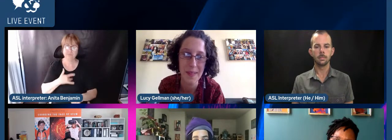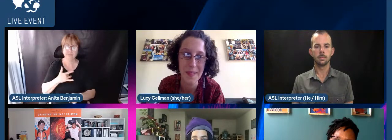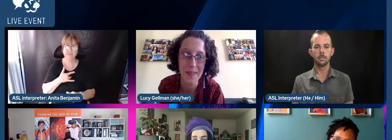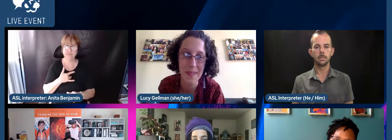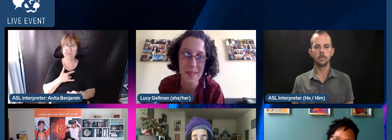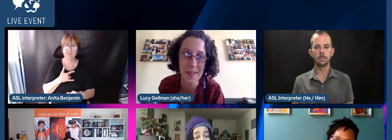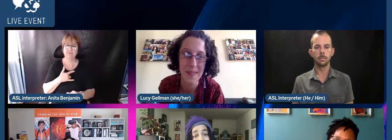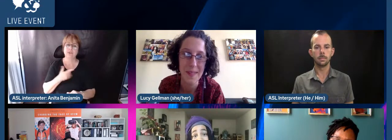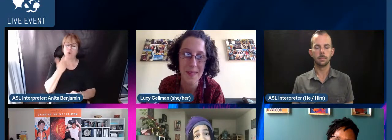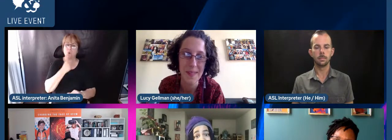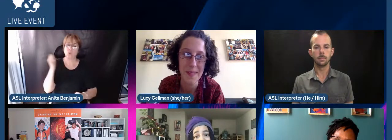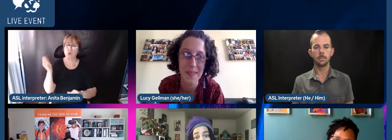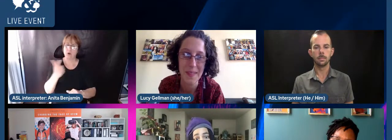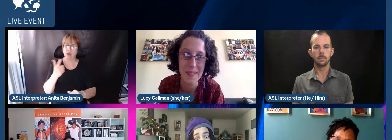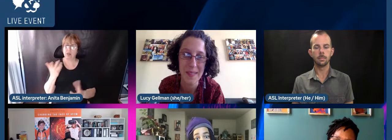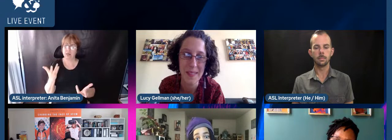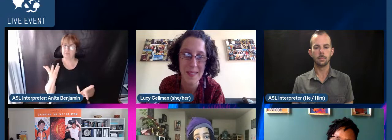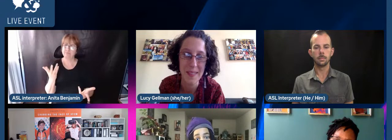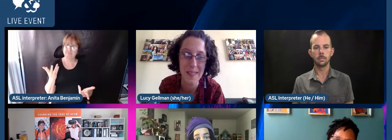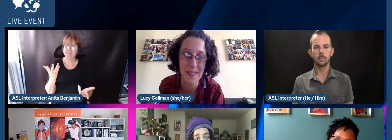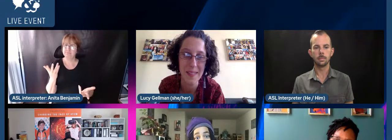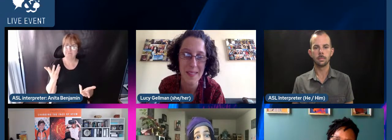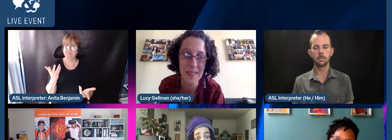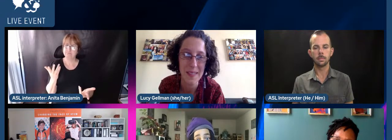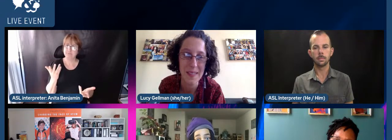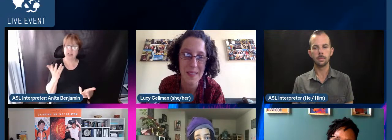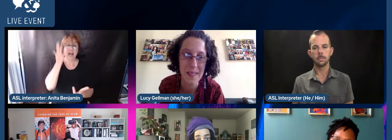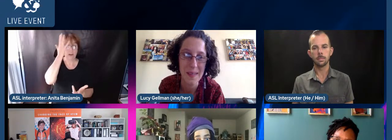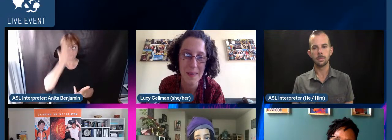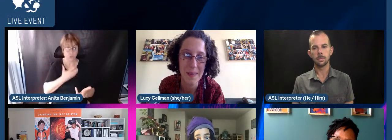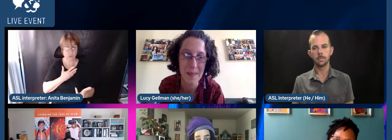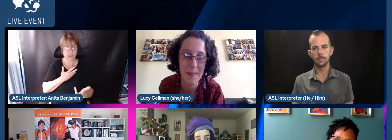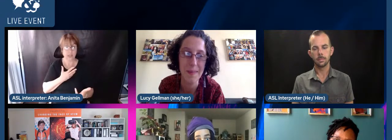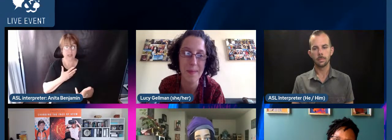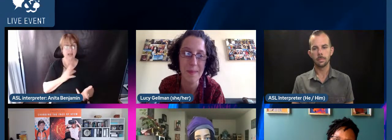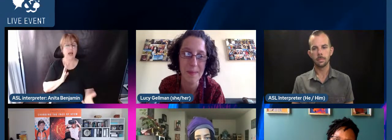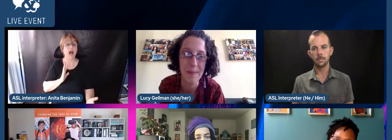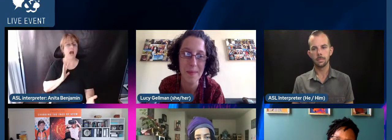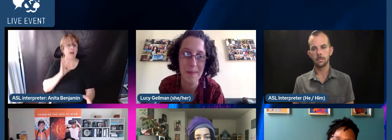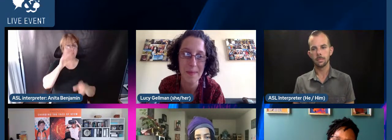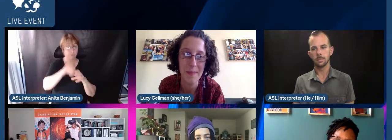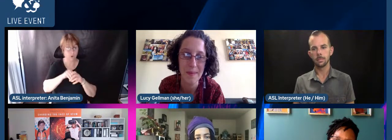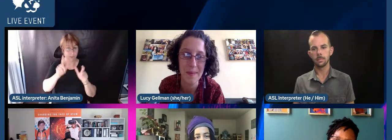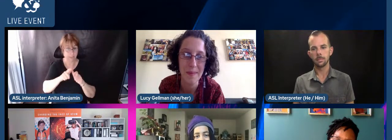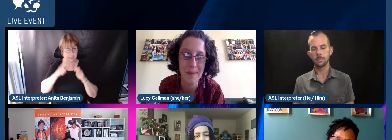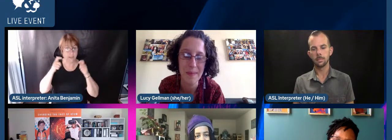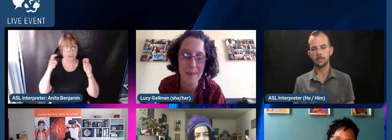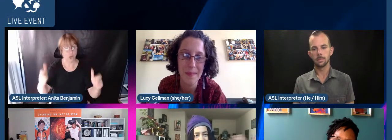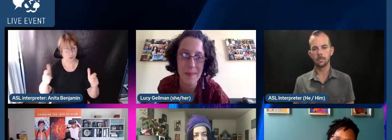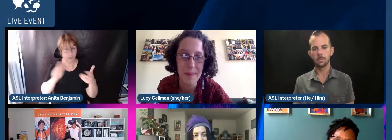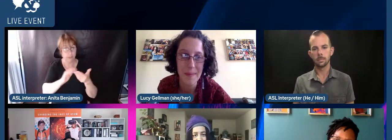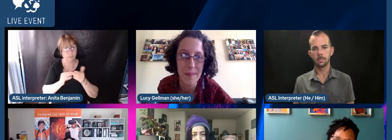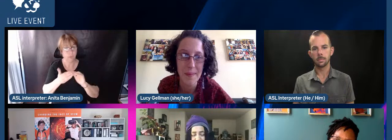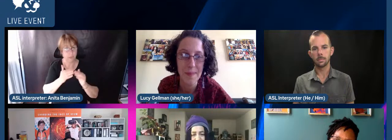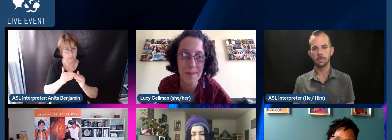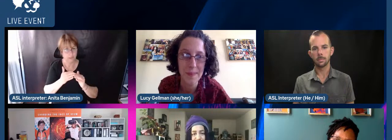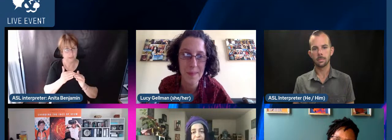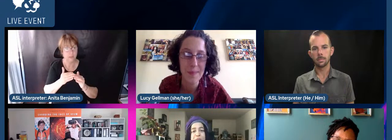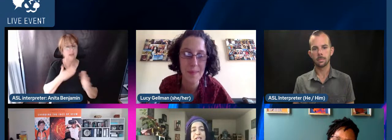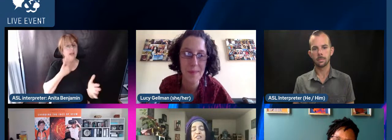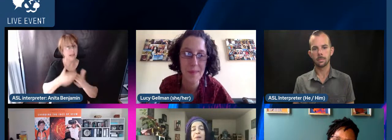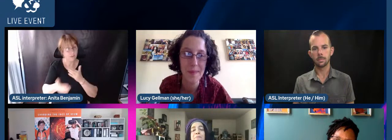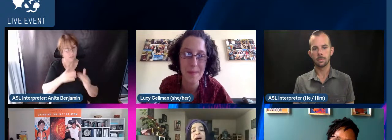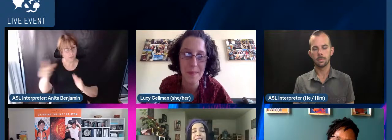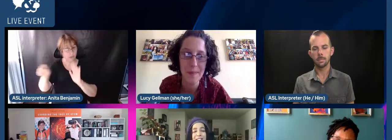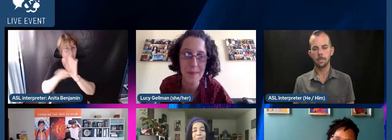are part of I think that unfortunately I'm part of these larger communities, even as they are negative.